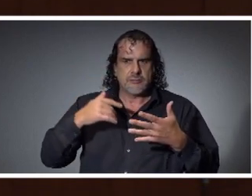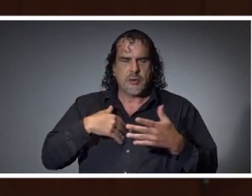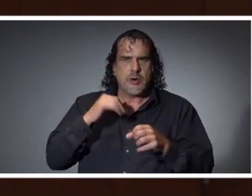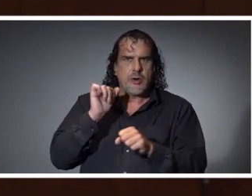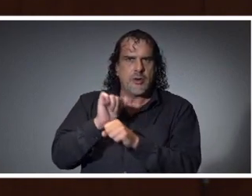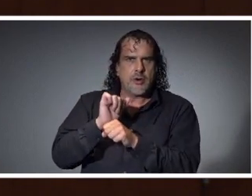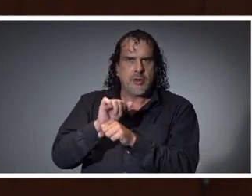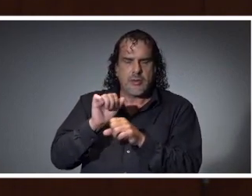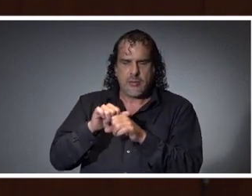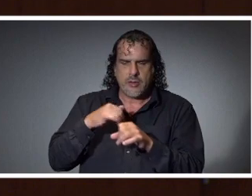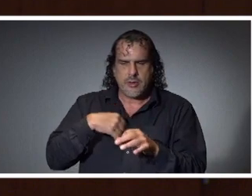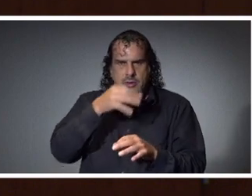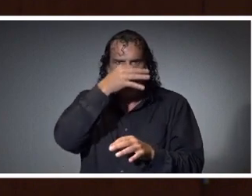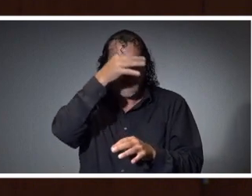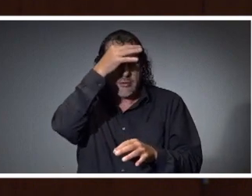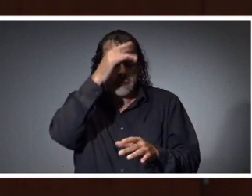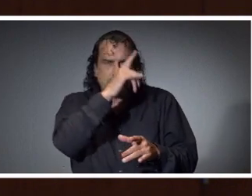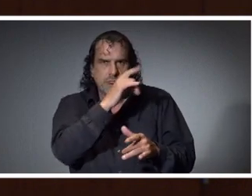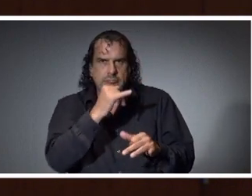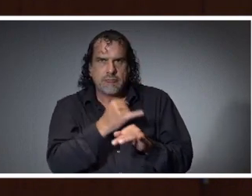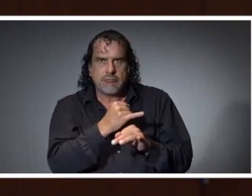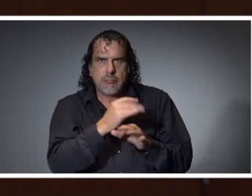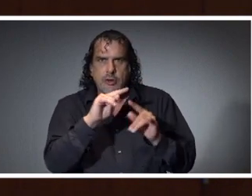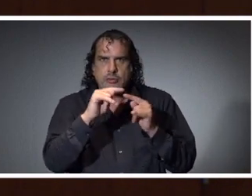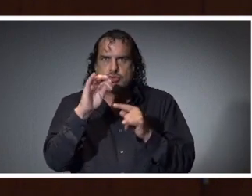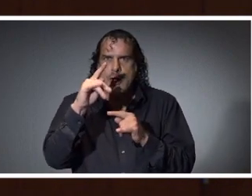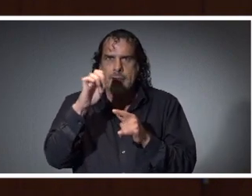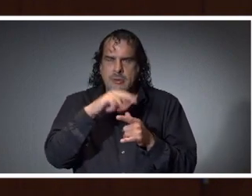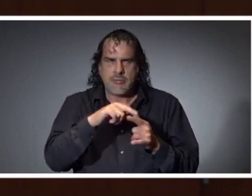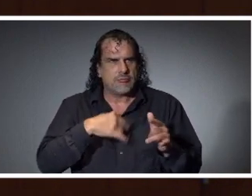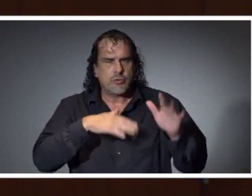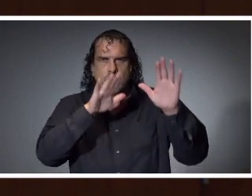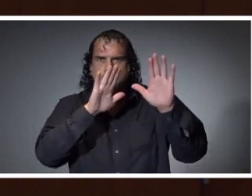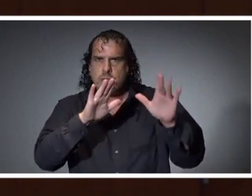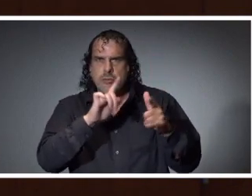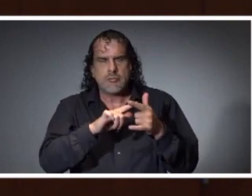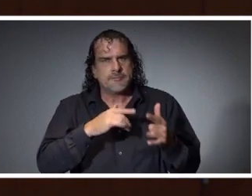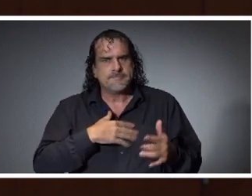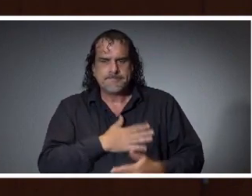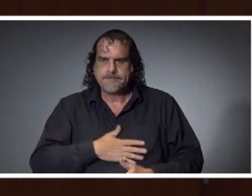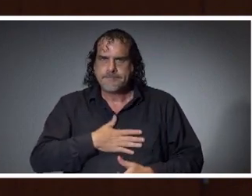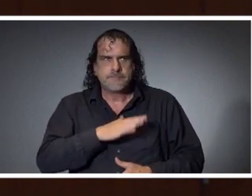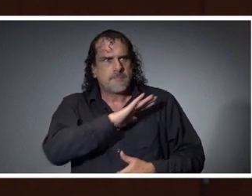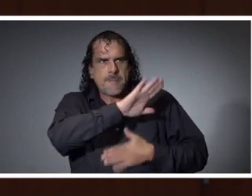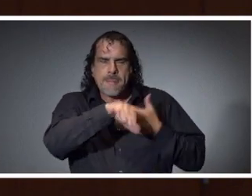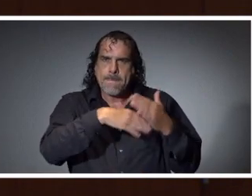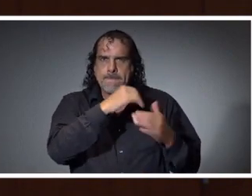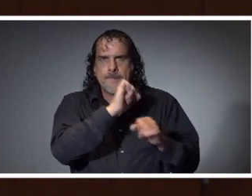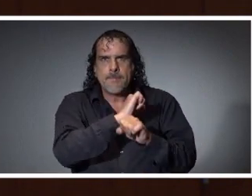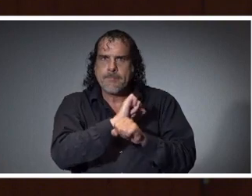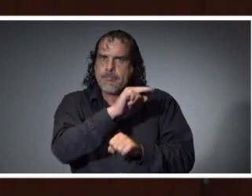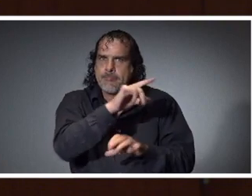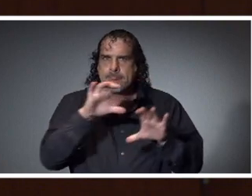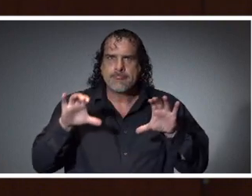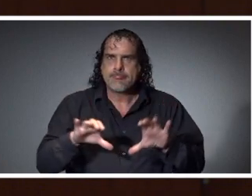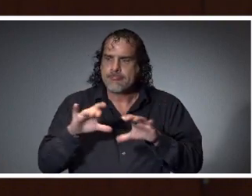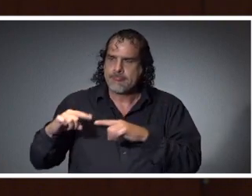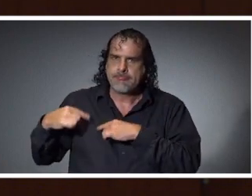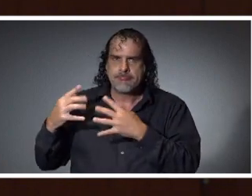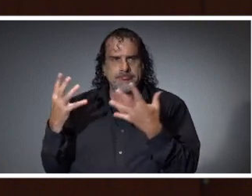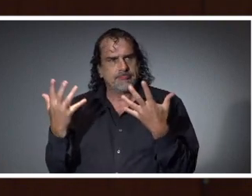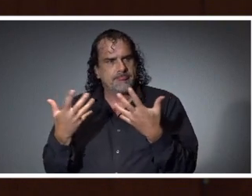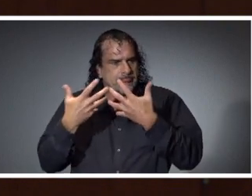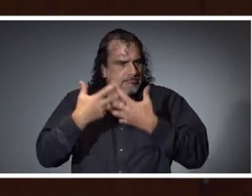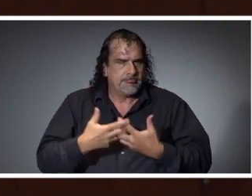we're working with the Mississippi Band of Choctaw Indians, and they've been absolutely fantastic. I just can't tell you how much I appreciate everything they're doing. It's going to be a great collaborative with their